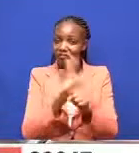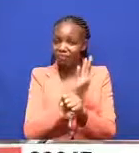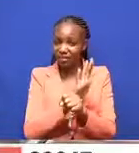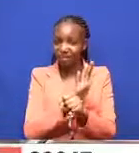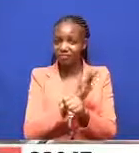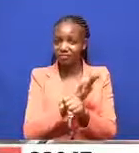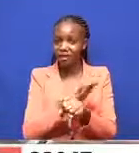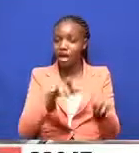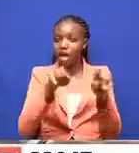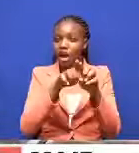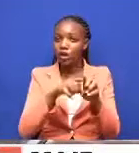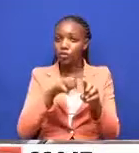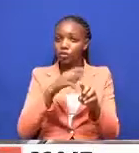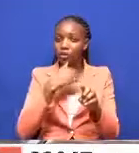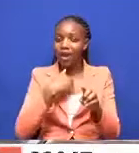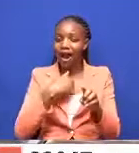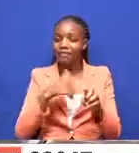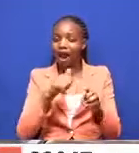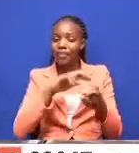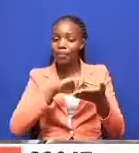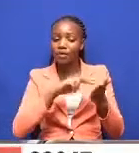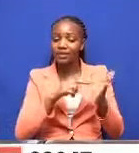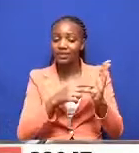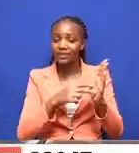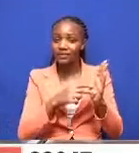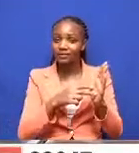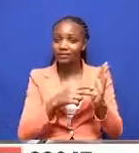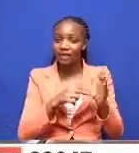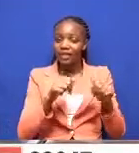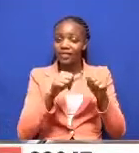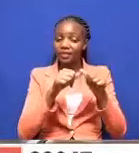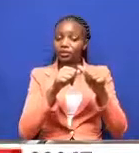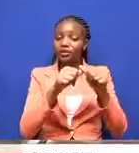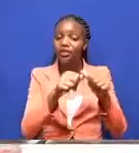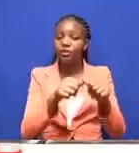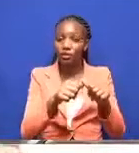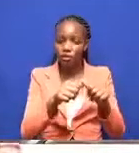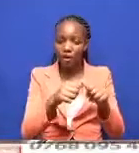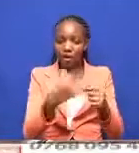have major projects that are, which go across